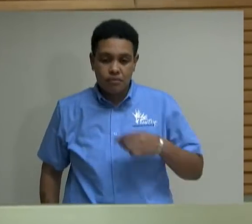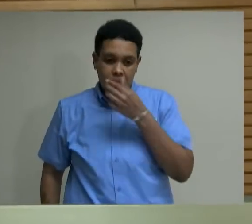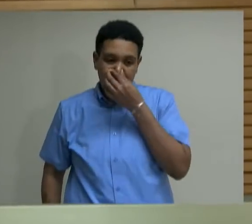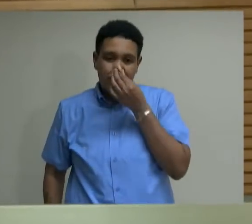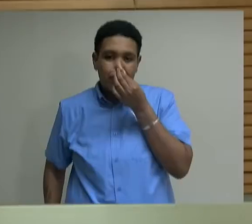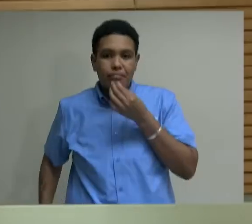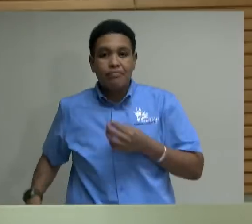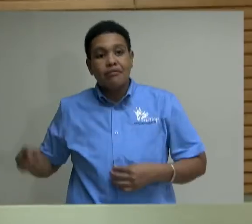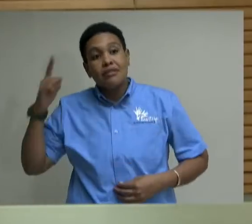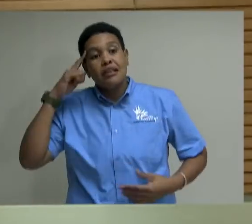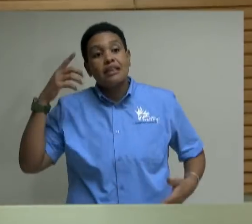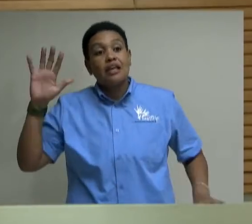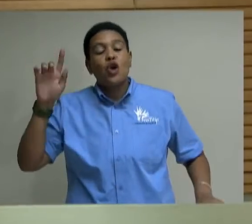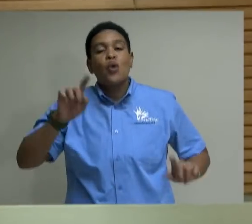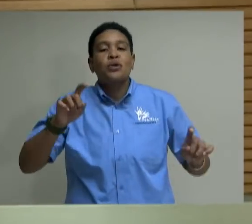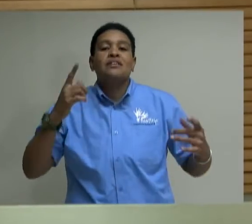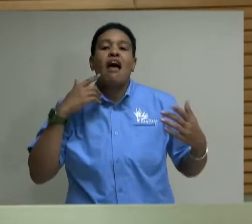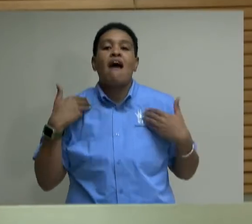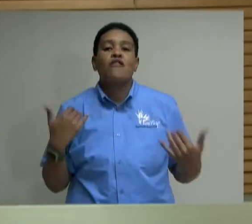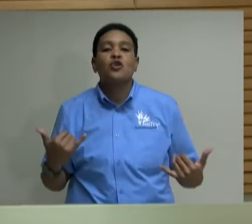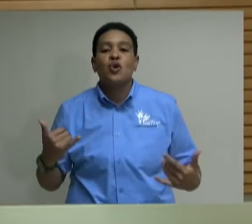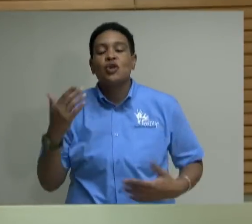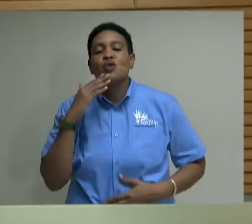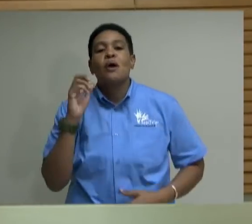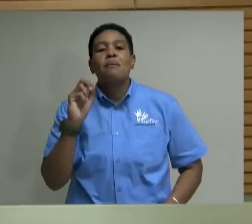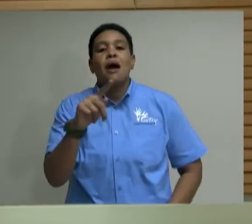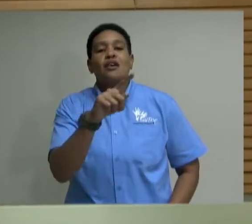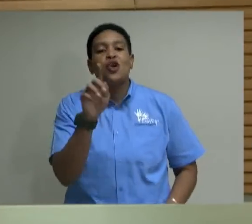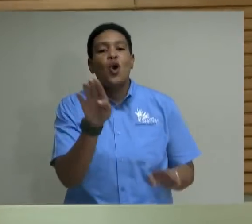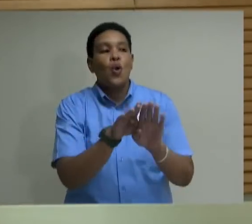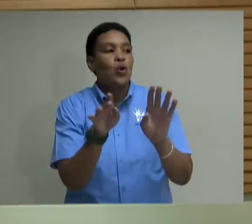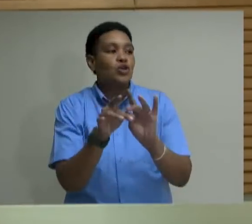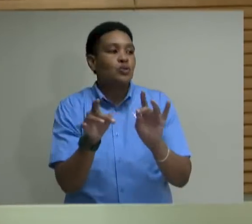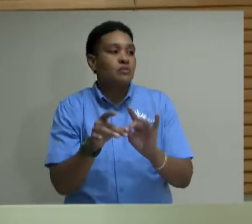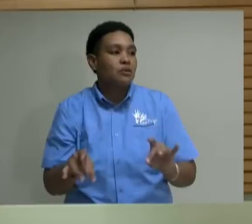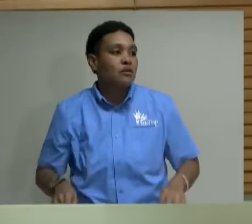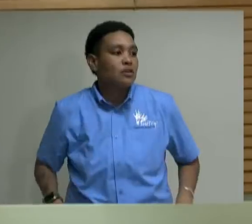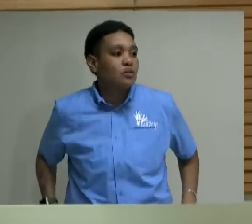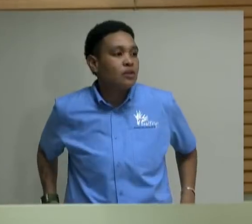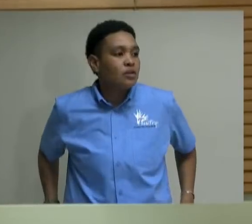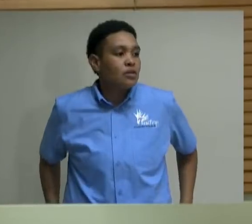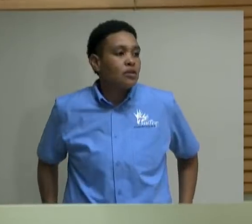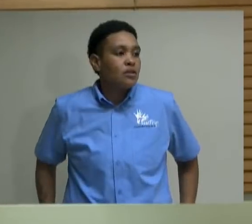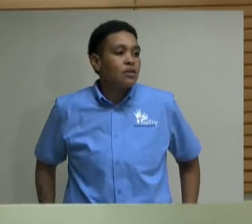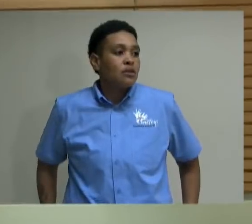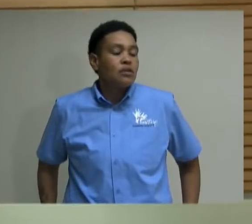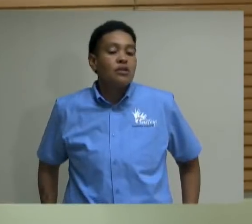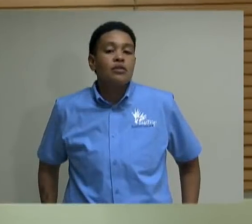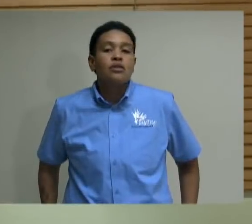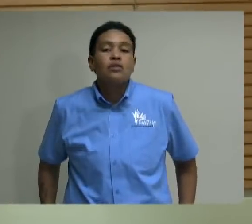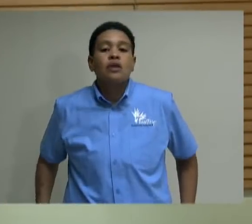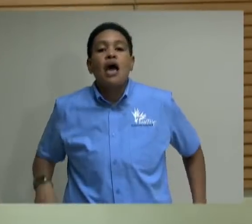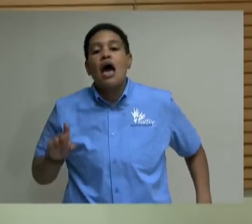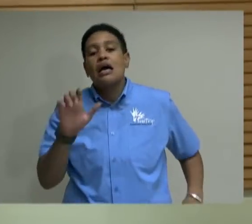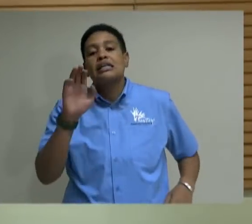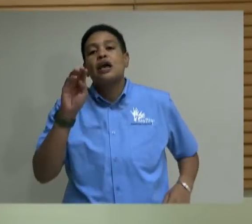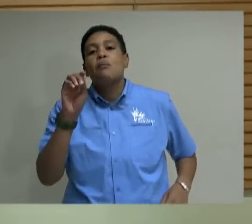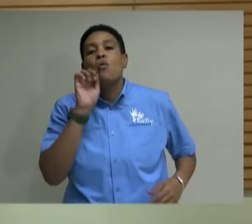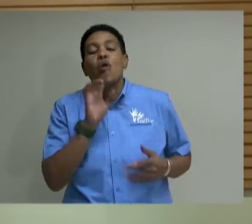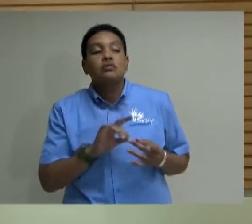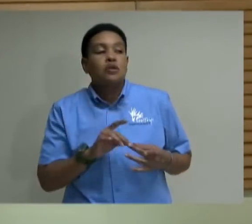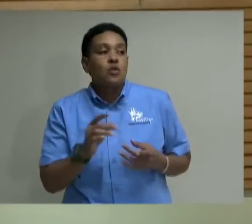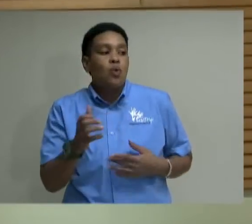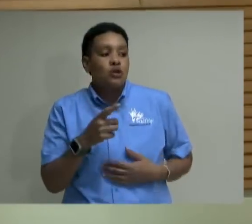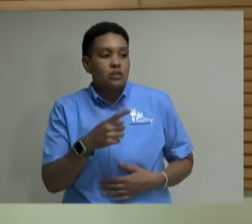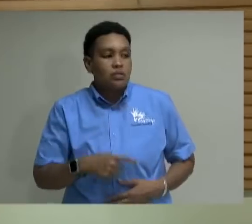all the questions that we have for today, Minister. So I'll hand back to you for your closing remarks. Okay, I'm going to ask the CMO who wants to make a few comments